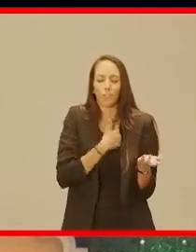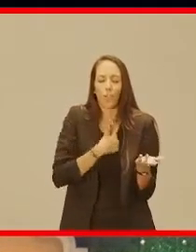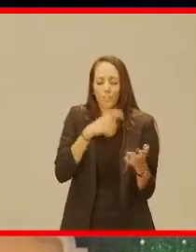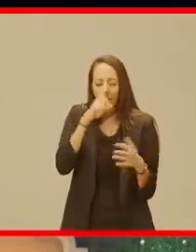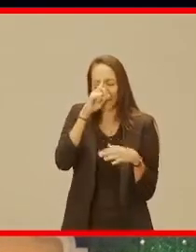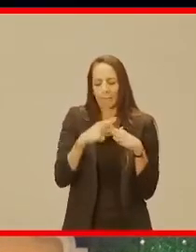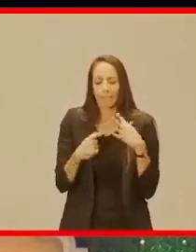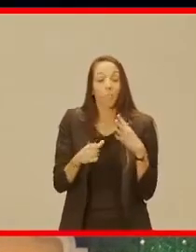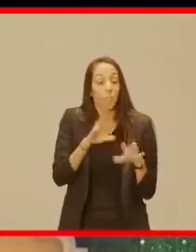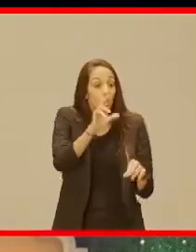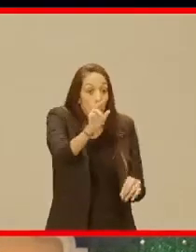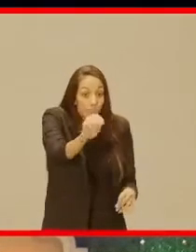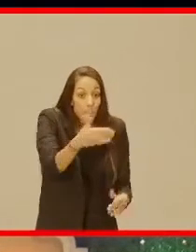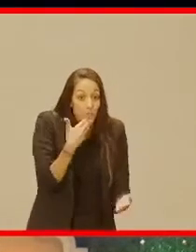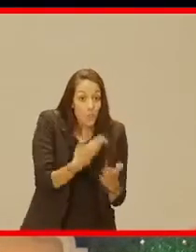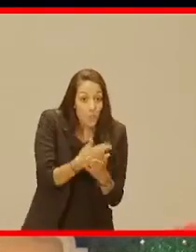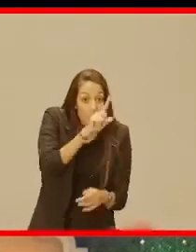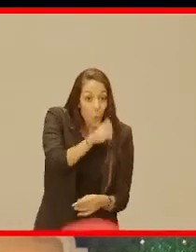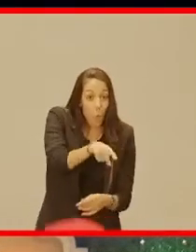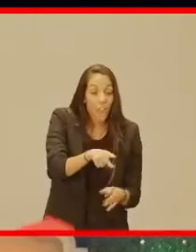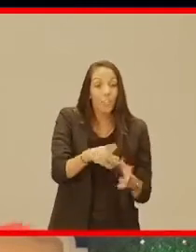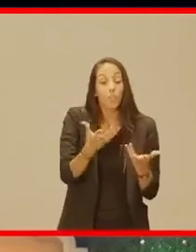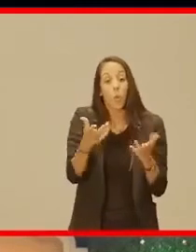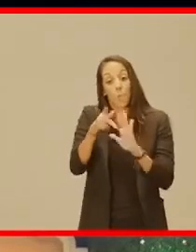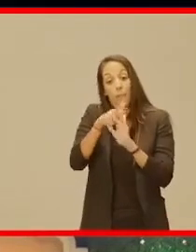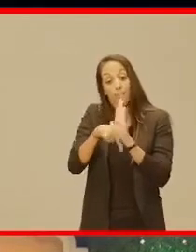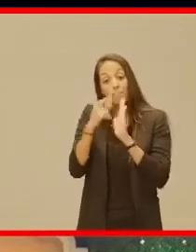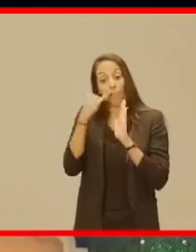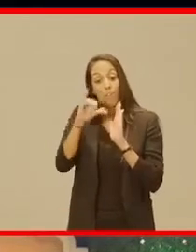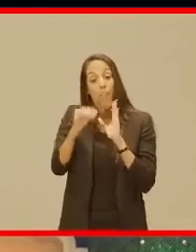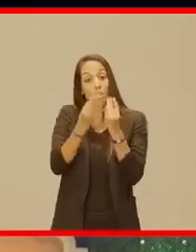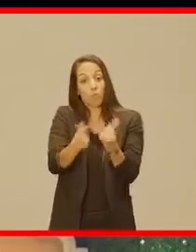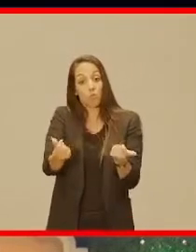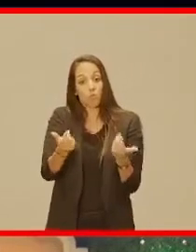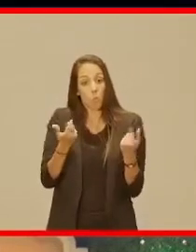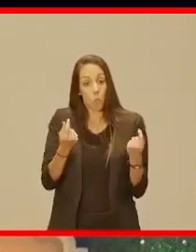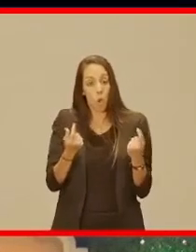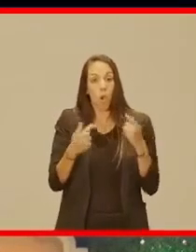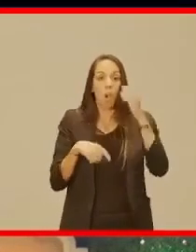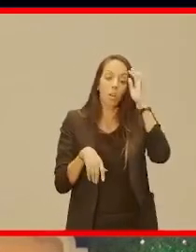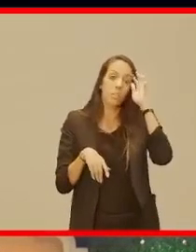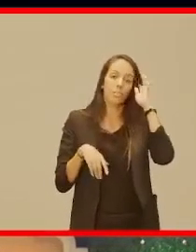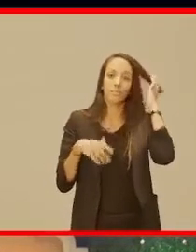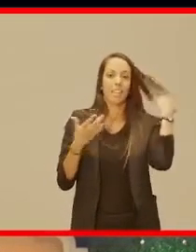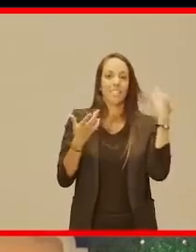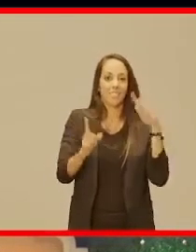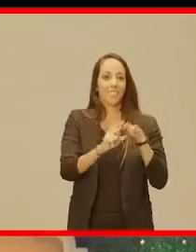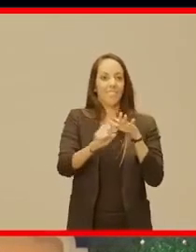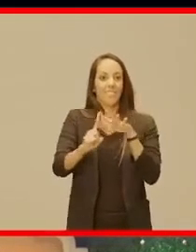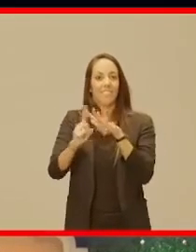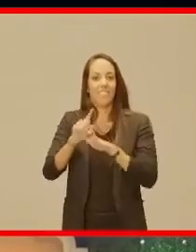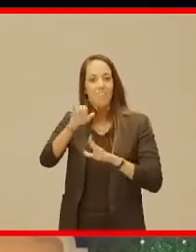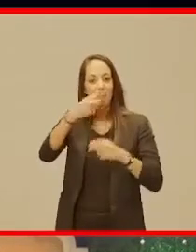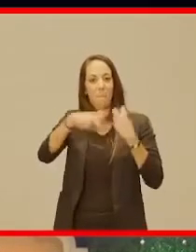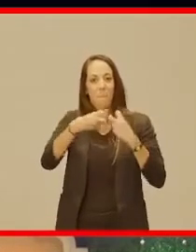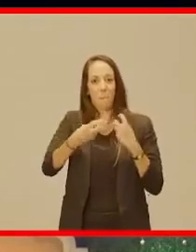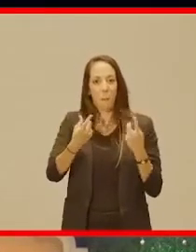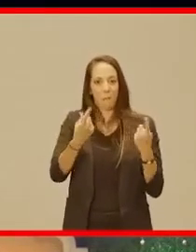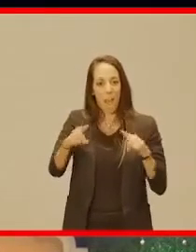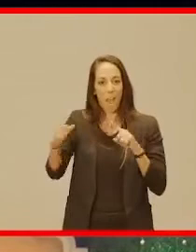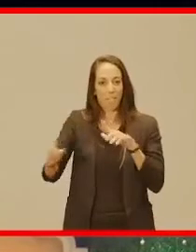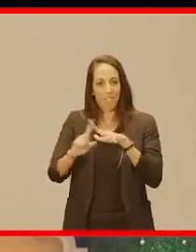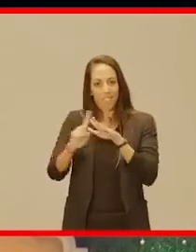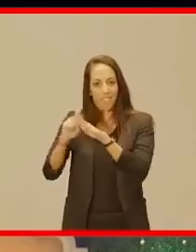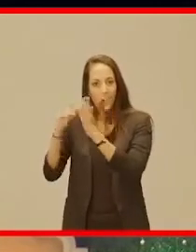good question. What's a policy solution for this? We have so many of these problems, and it's up to us to find